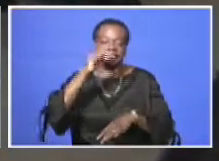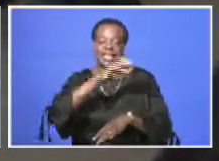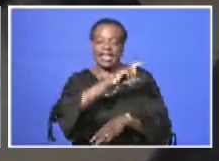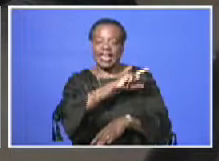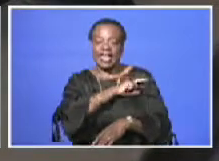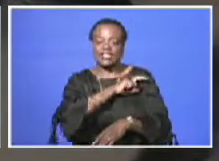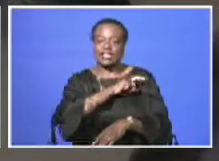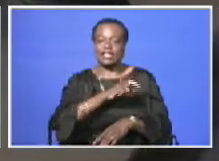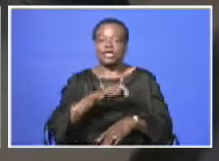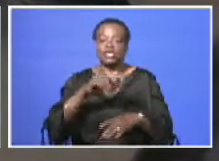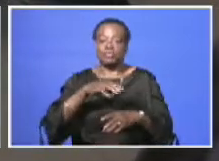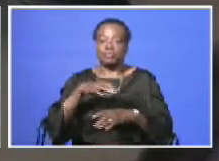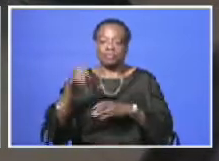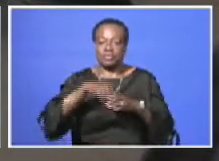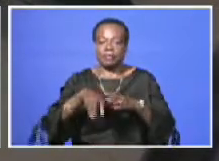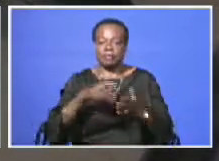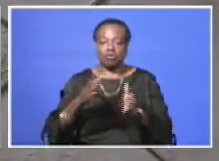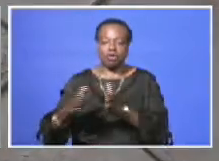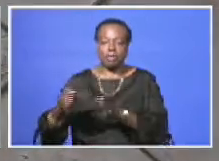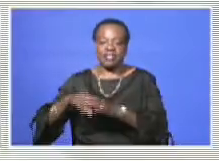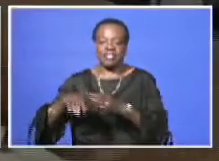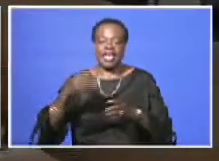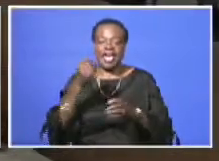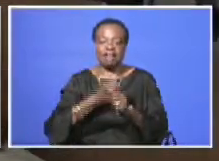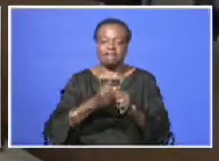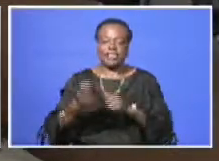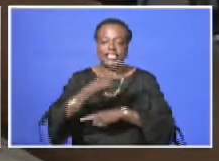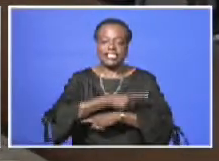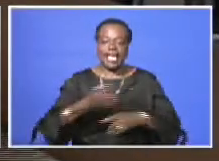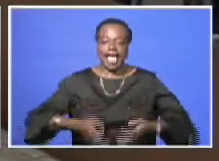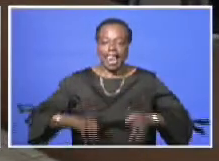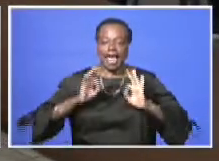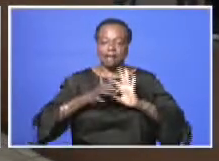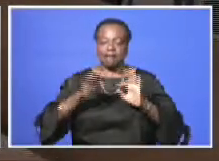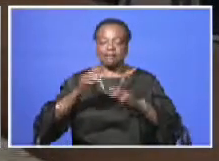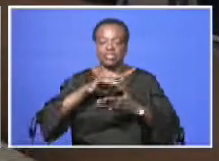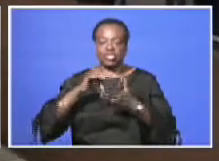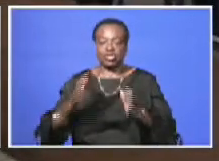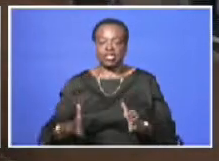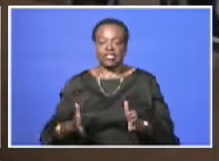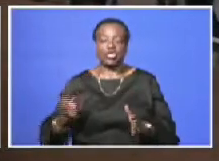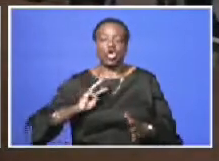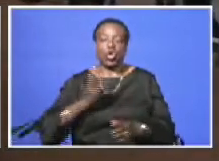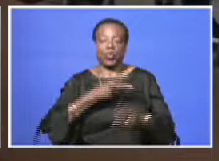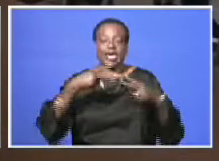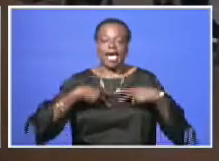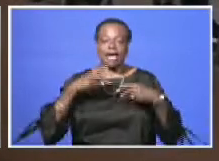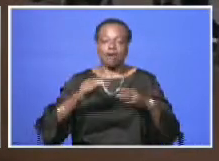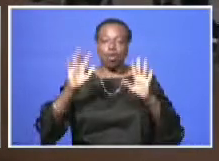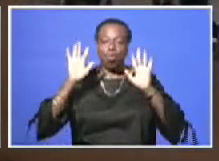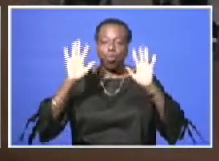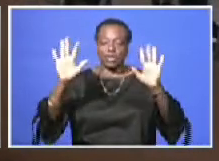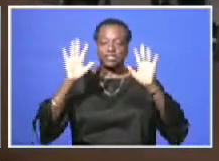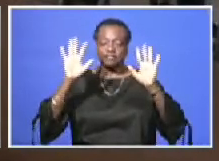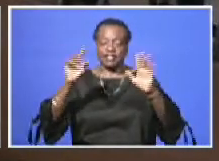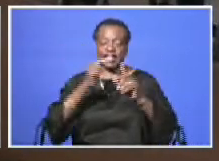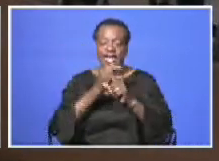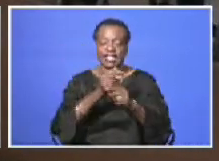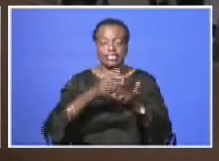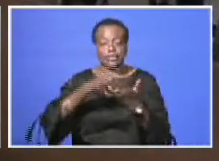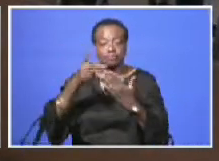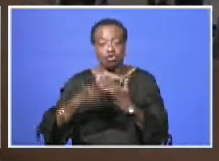everyday life of students. Well, interesting enough, as I said, we have a wonderful guidance program here